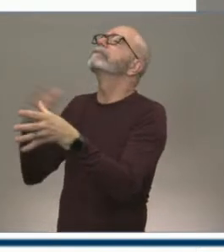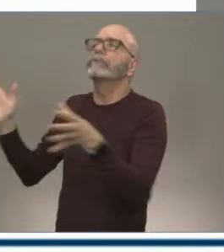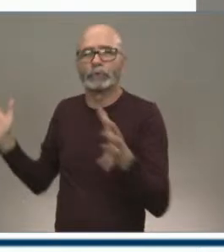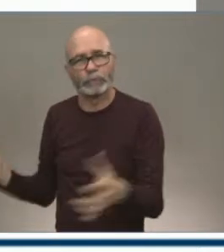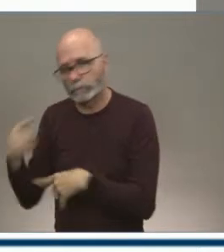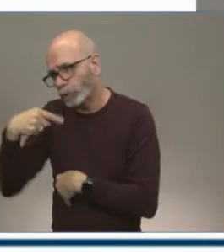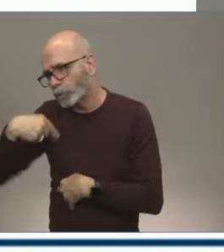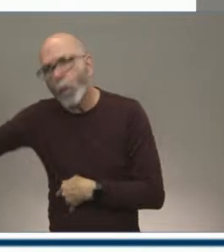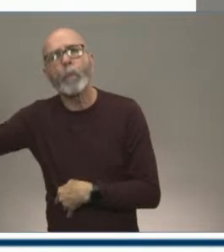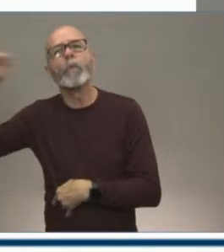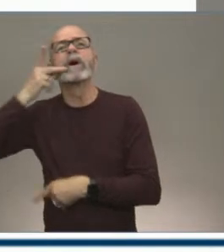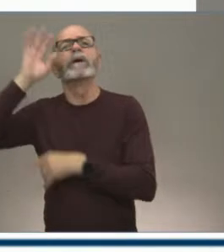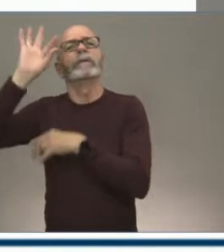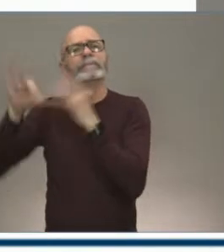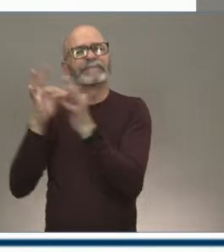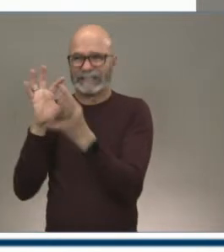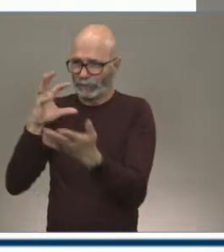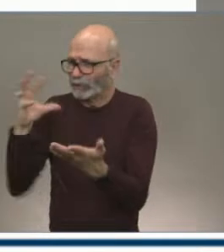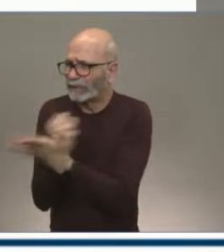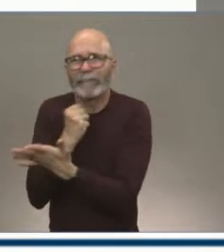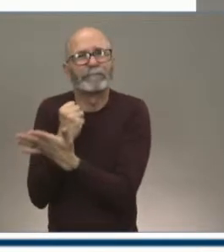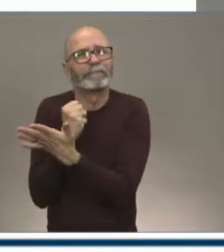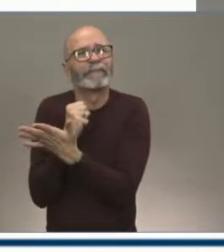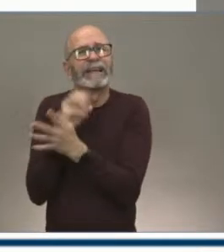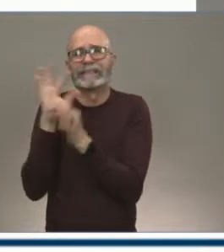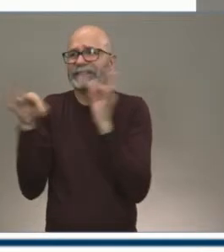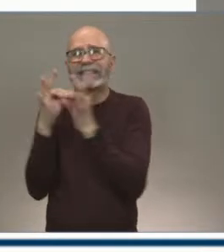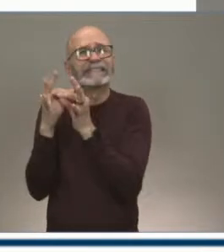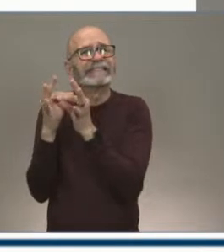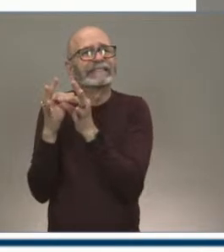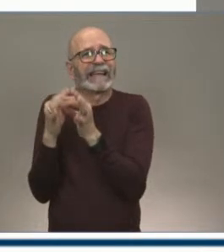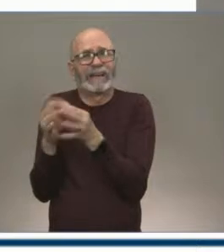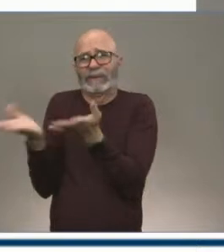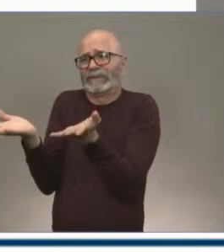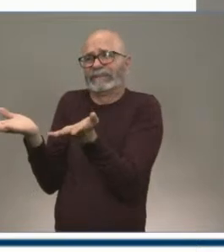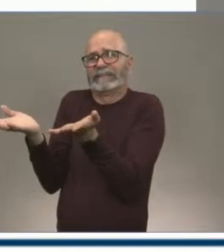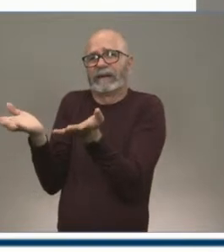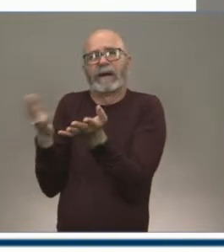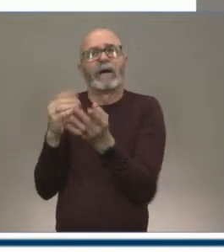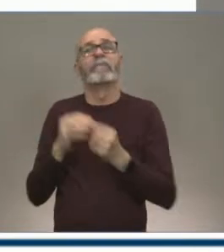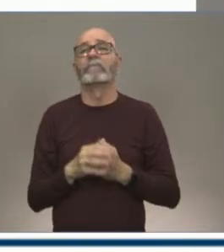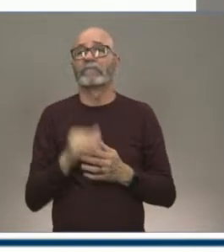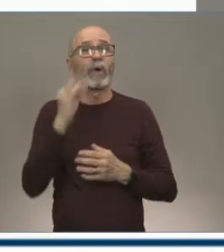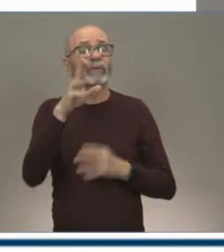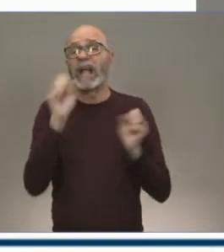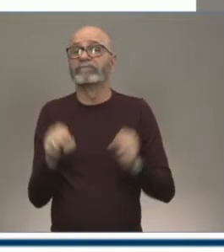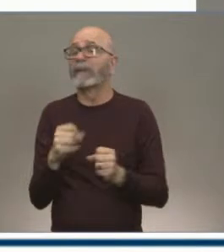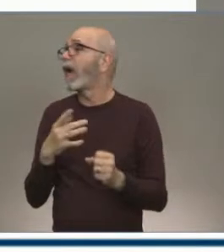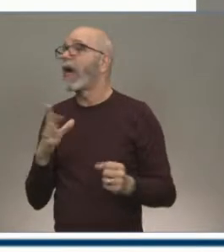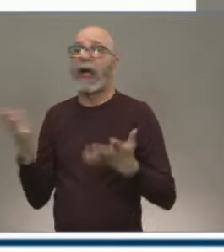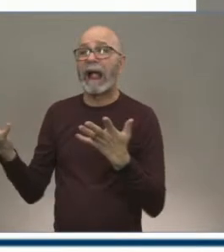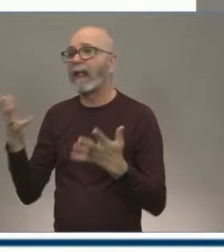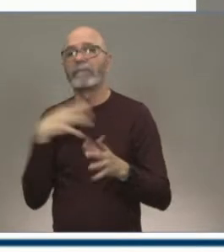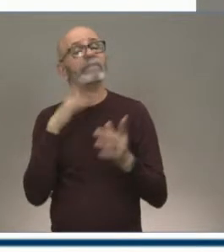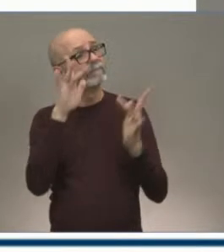take advantage and drop into these testing sites, or you can make an appointment through the online appointment